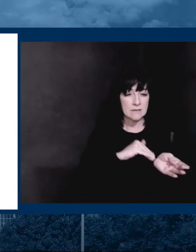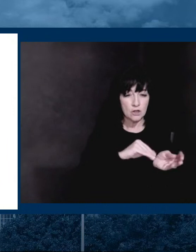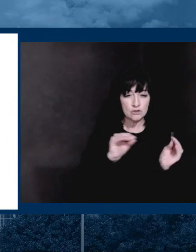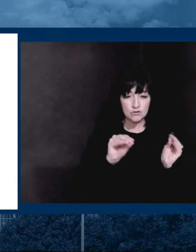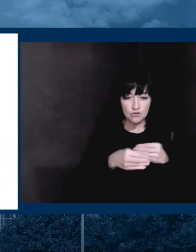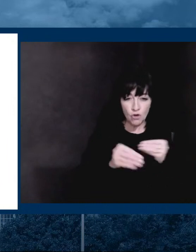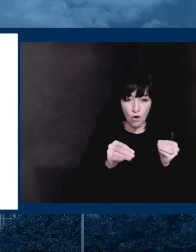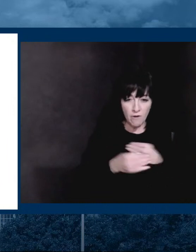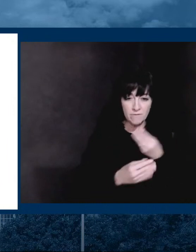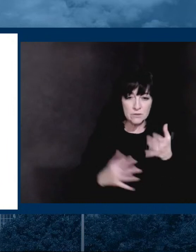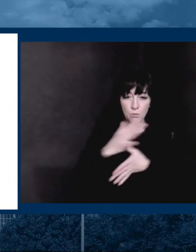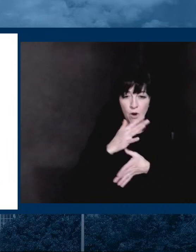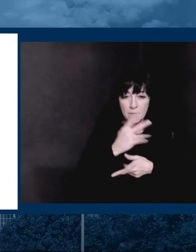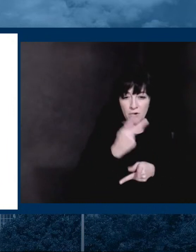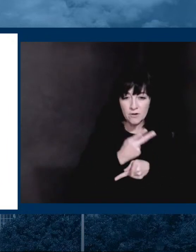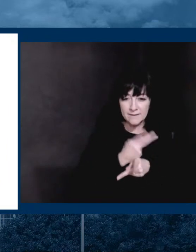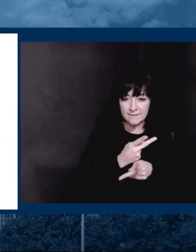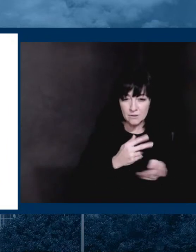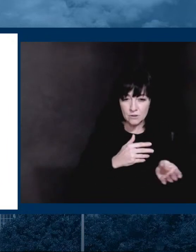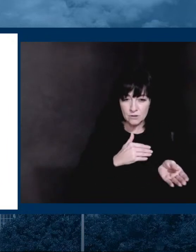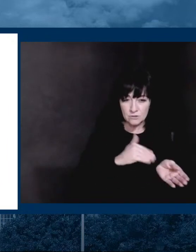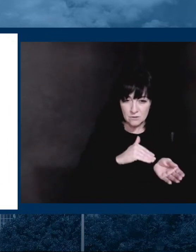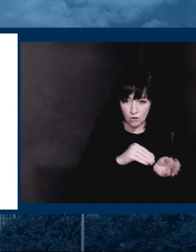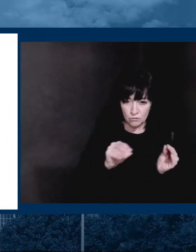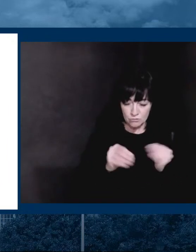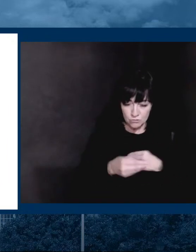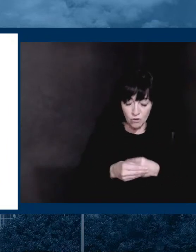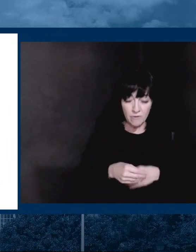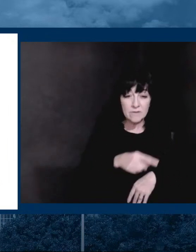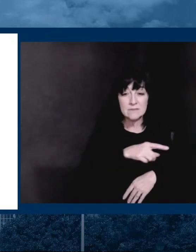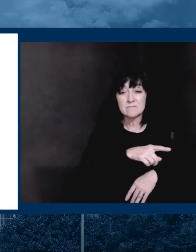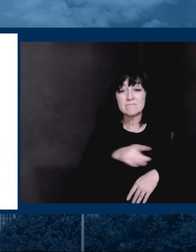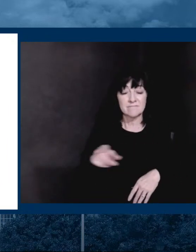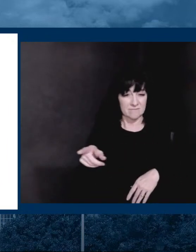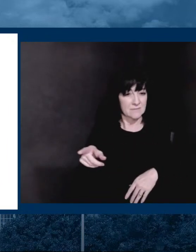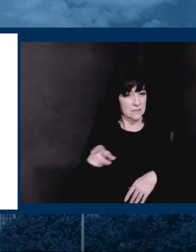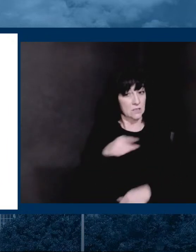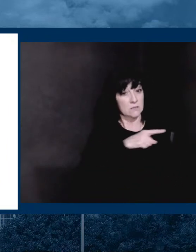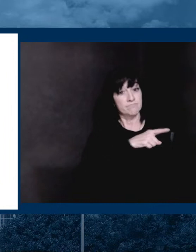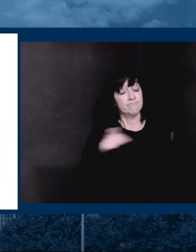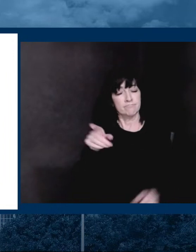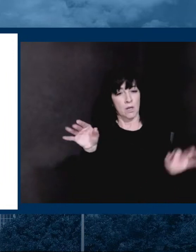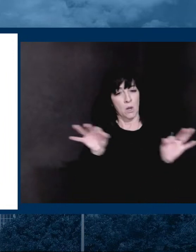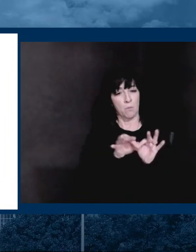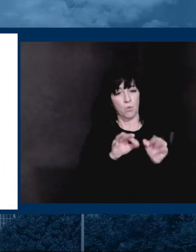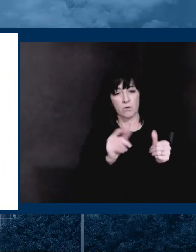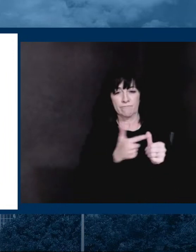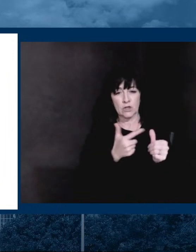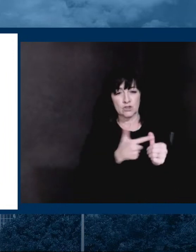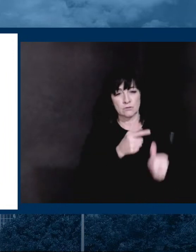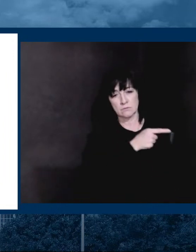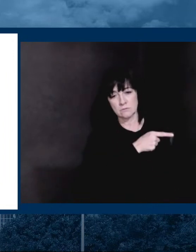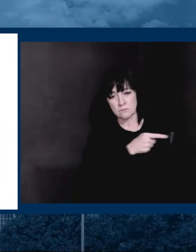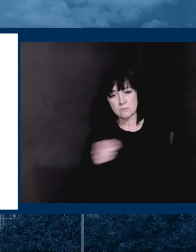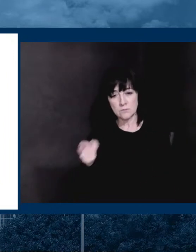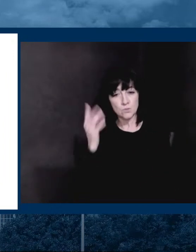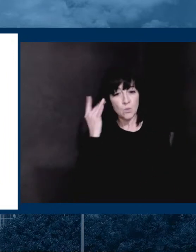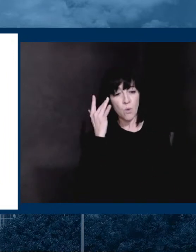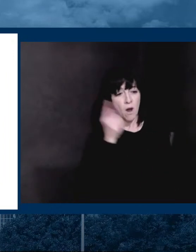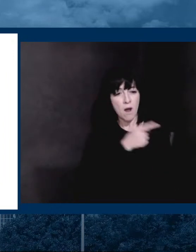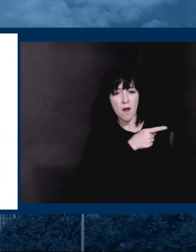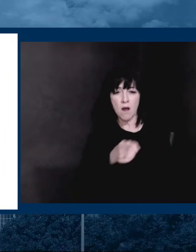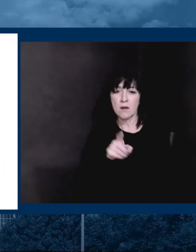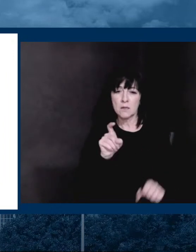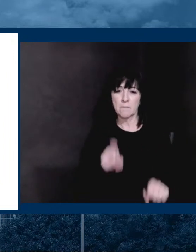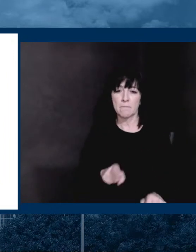all the various specialty healthcare workers need to get vaccinated. Our first responders were eager to get to